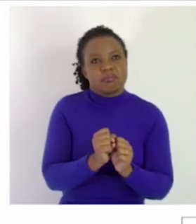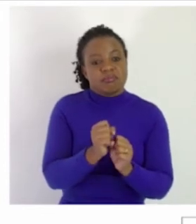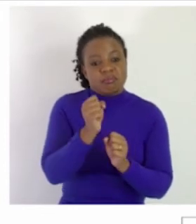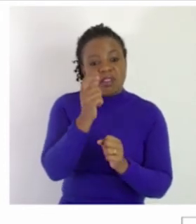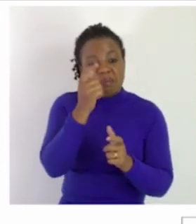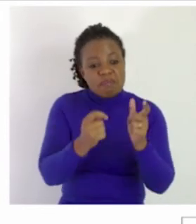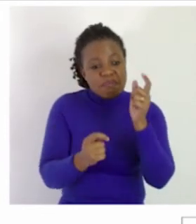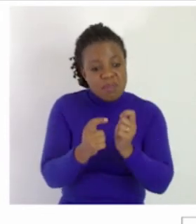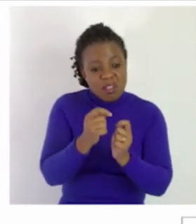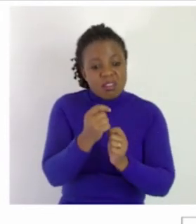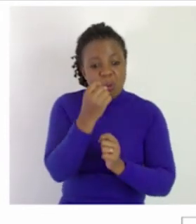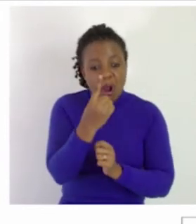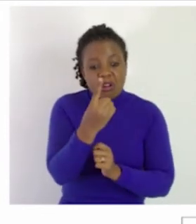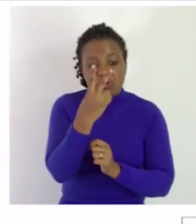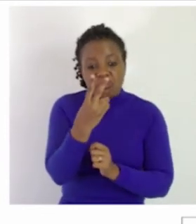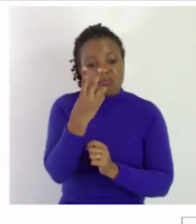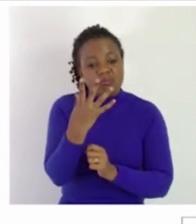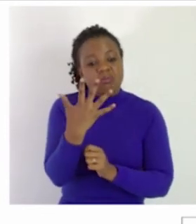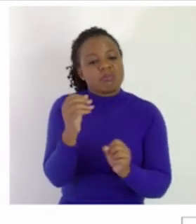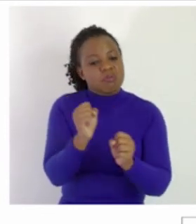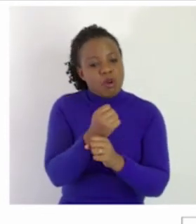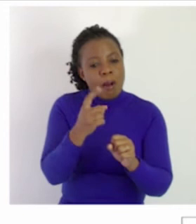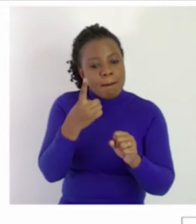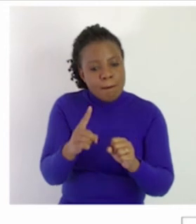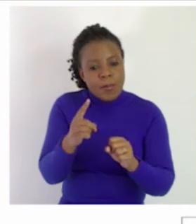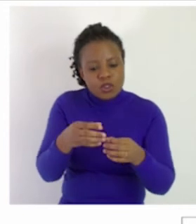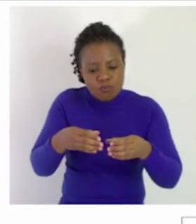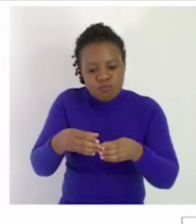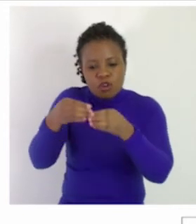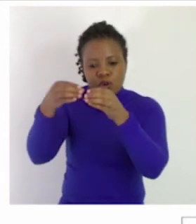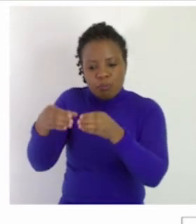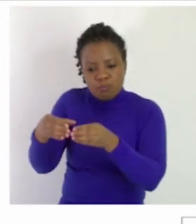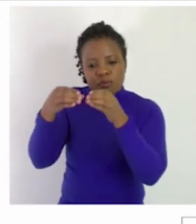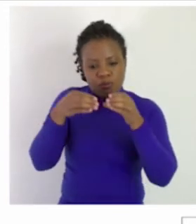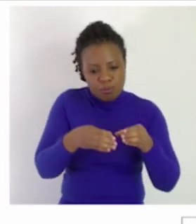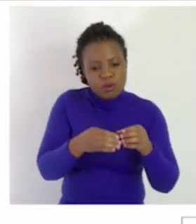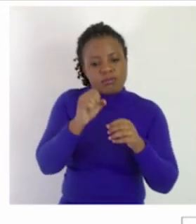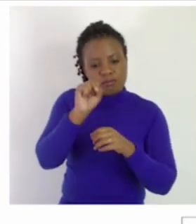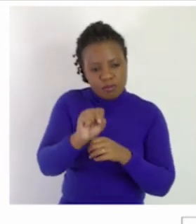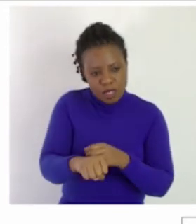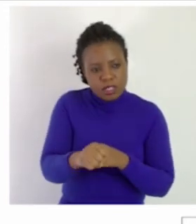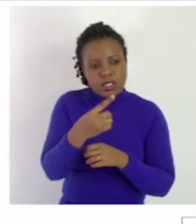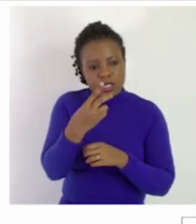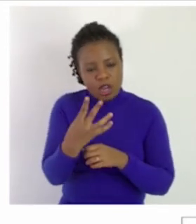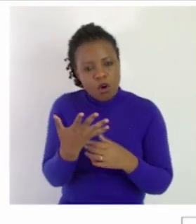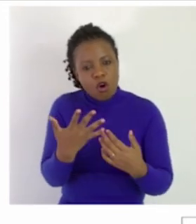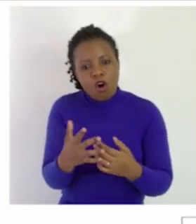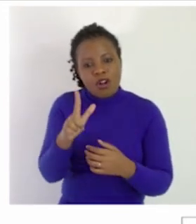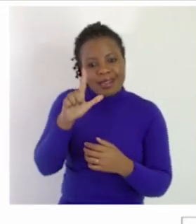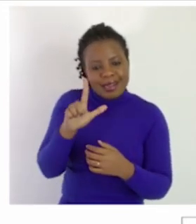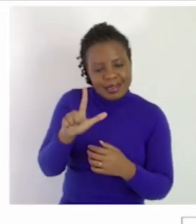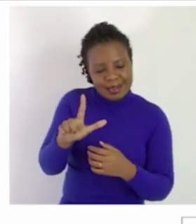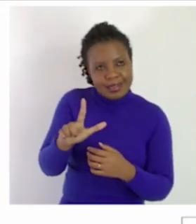count milk, but we can count bottles of milk or liters of milk. In other words,